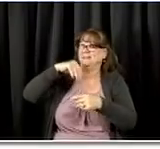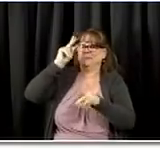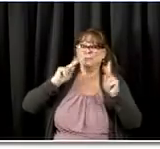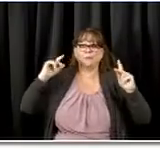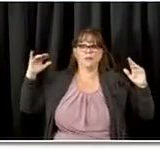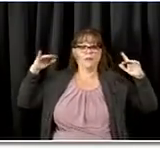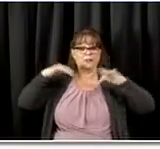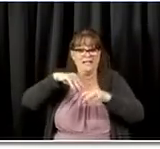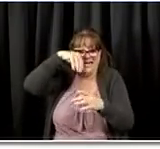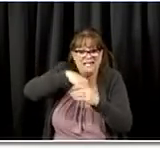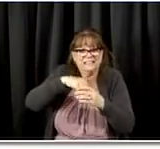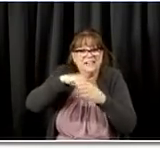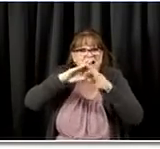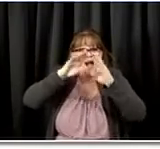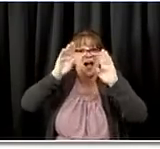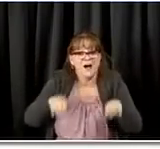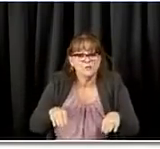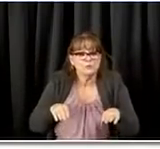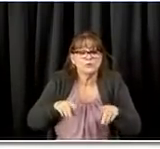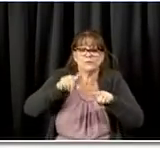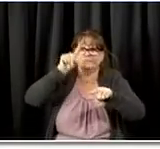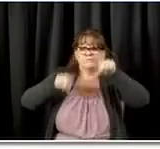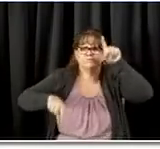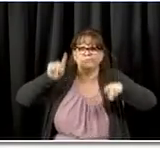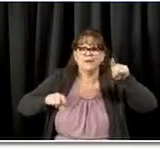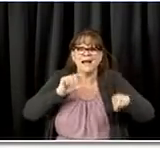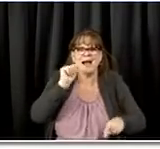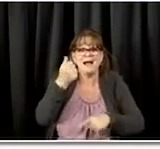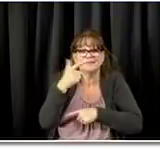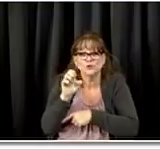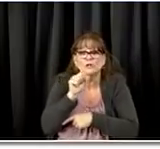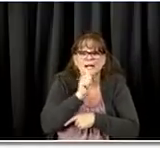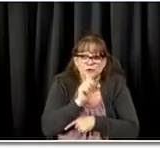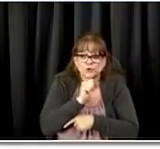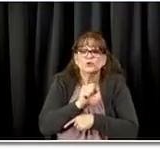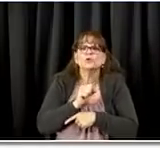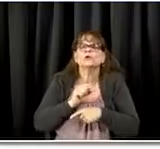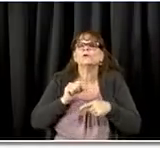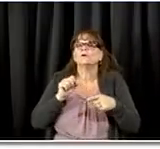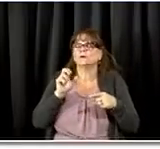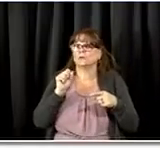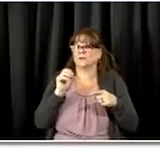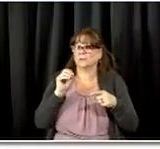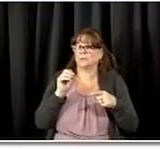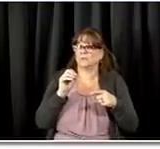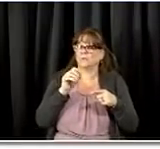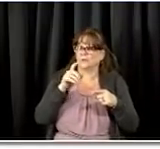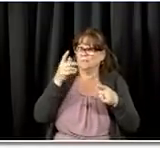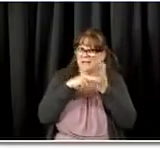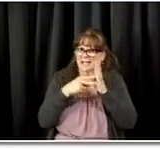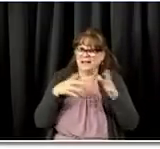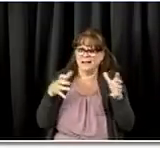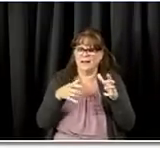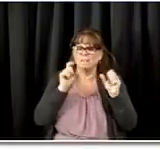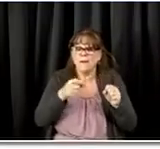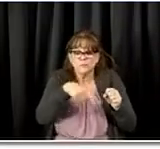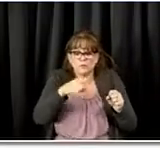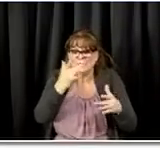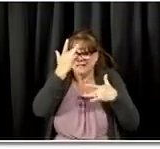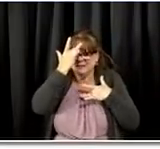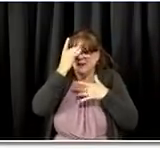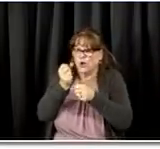occurring, that does potentially set us up to see a spike in transmission in the state. And this is again why we are recommending that individuals